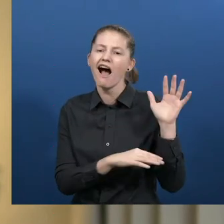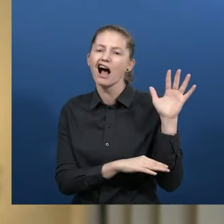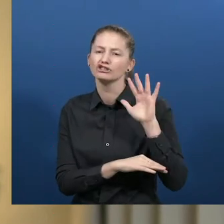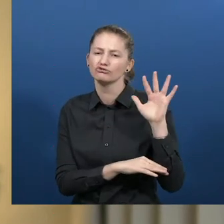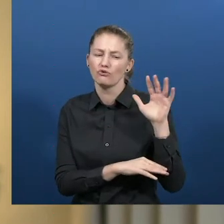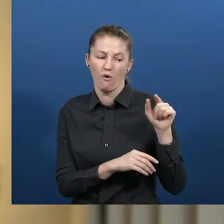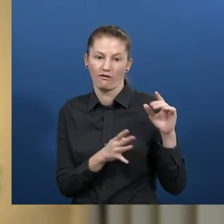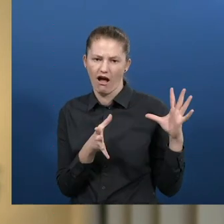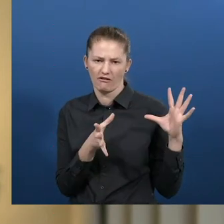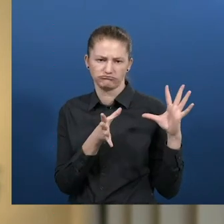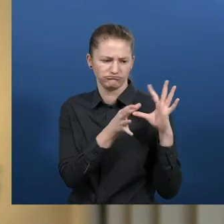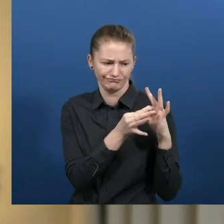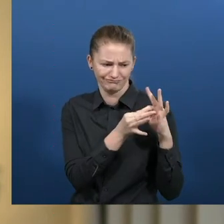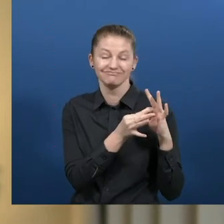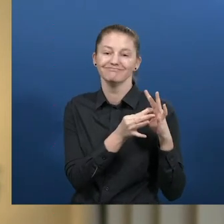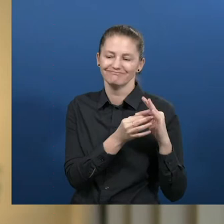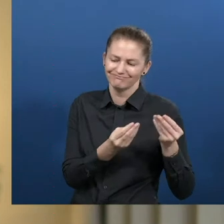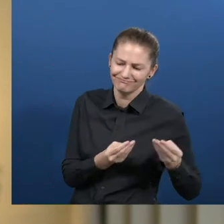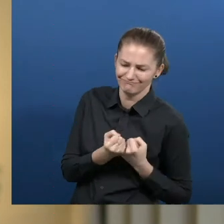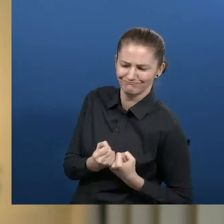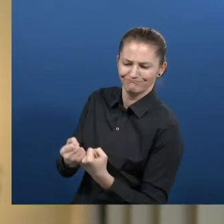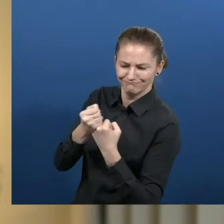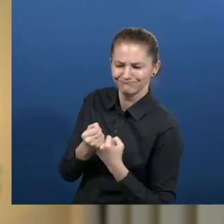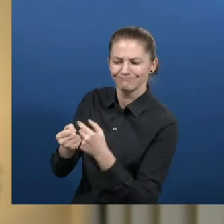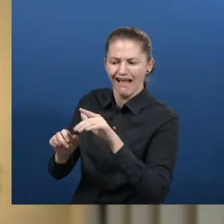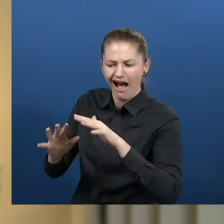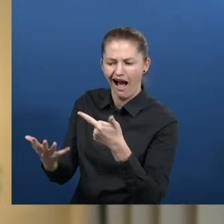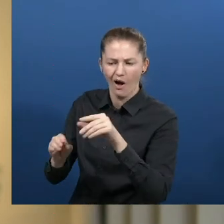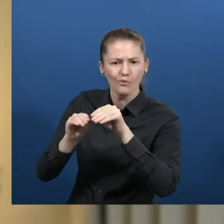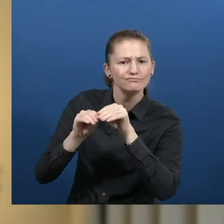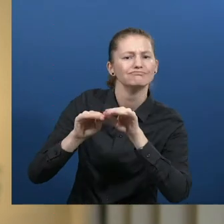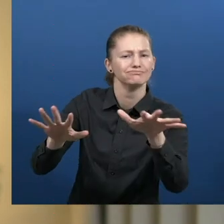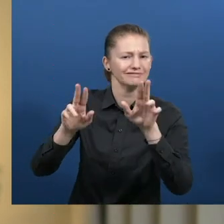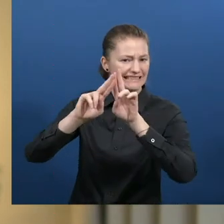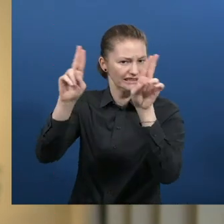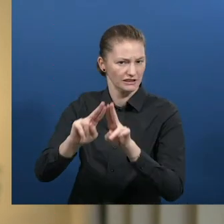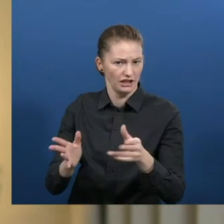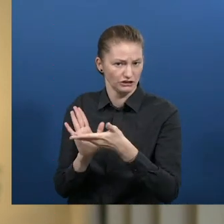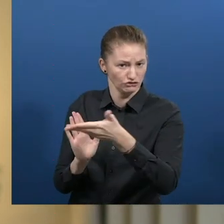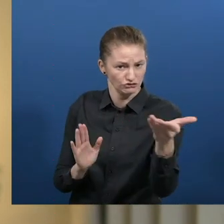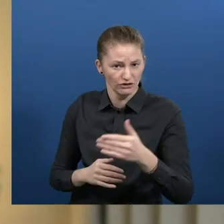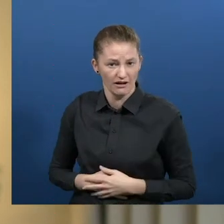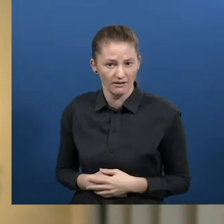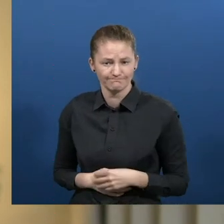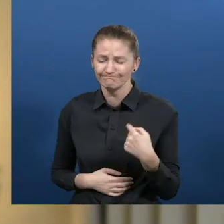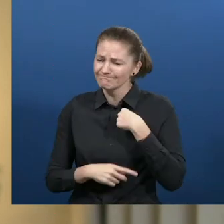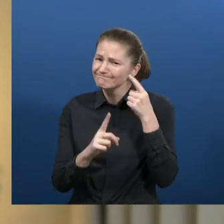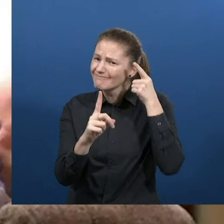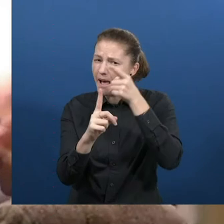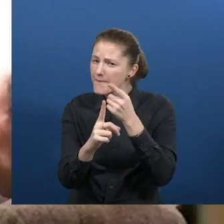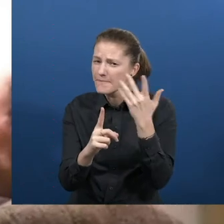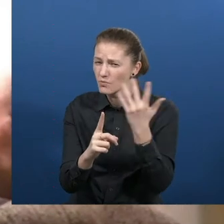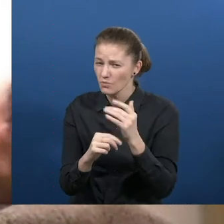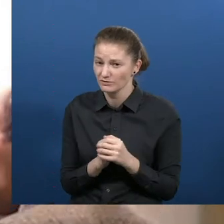2017, I joined forces together with Ashoka, a global acting social